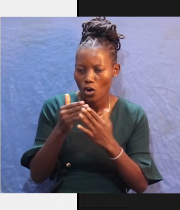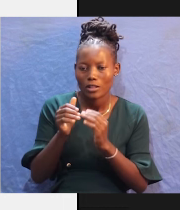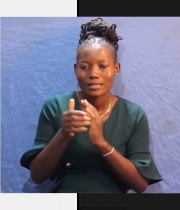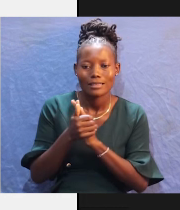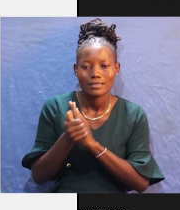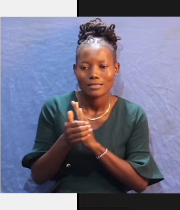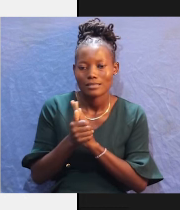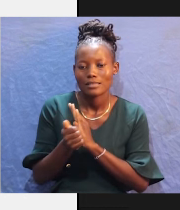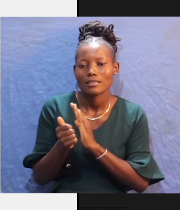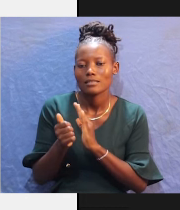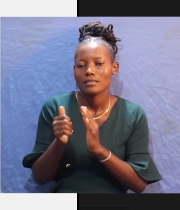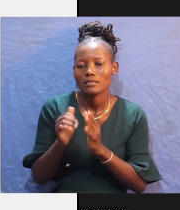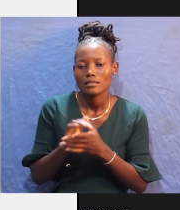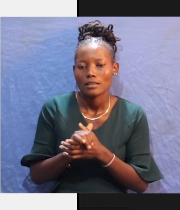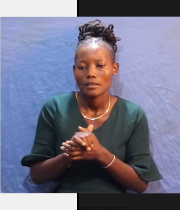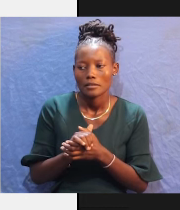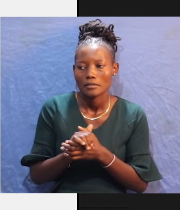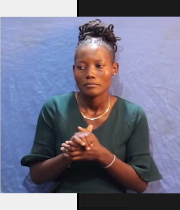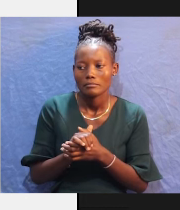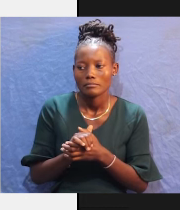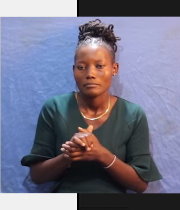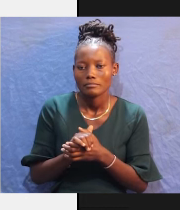quite obvious. Everyone who does sport